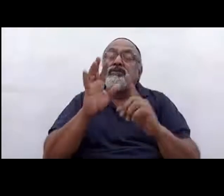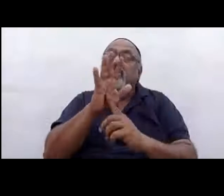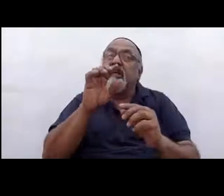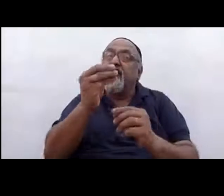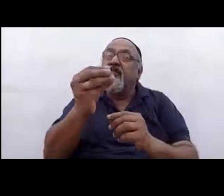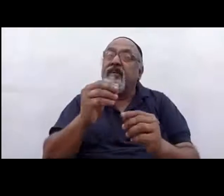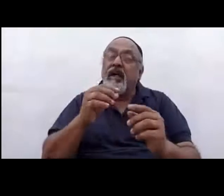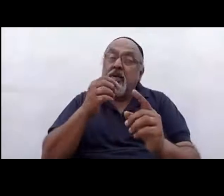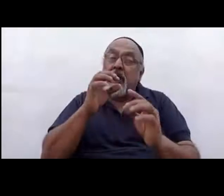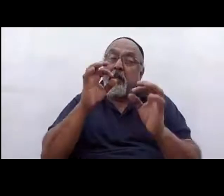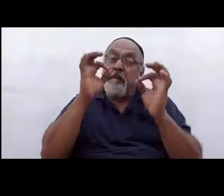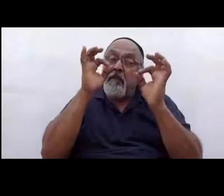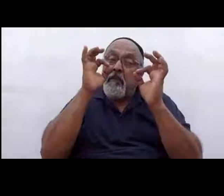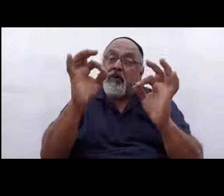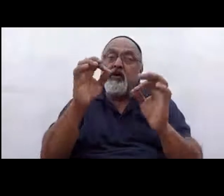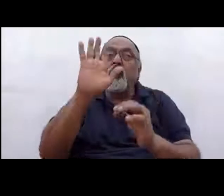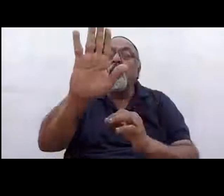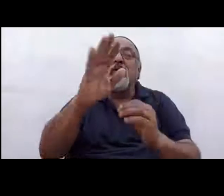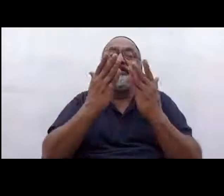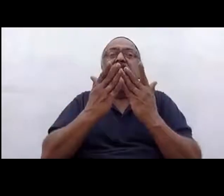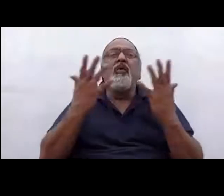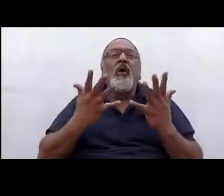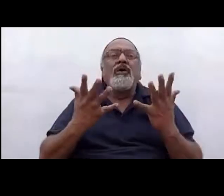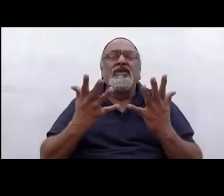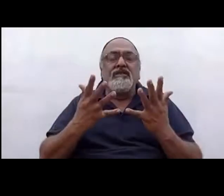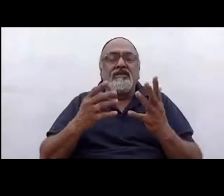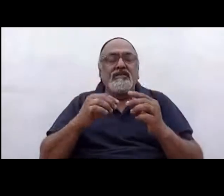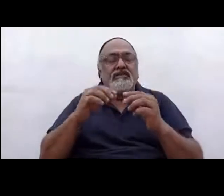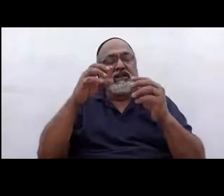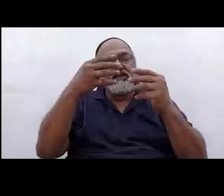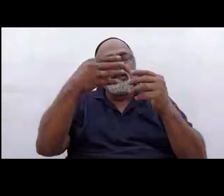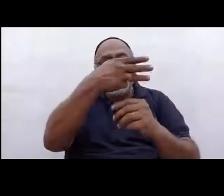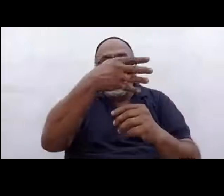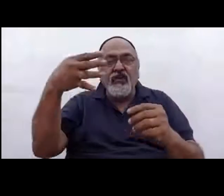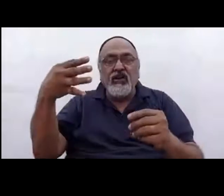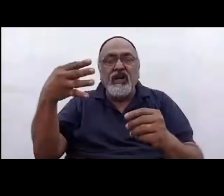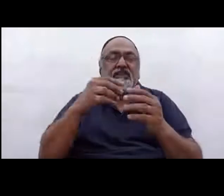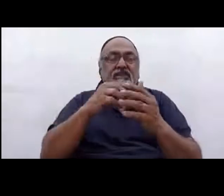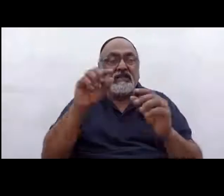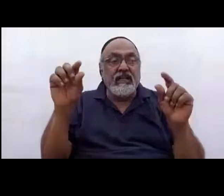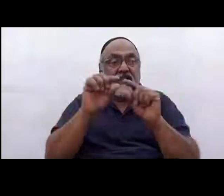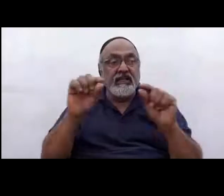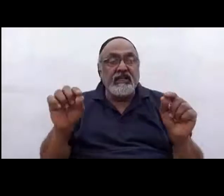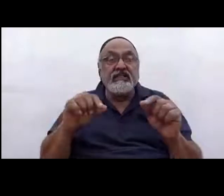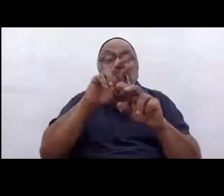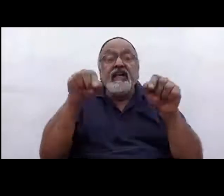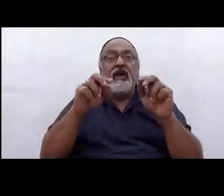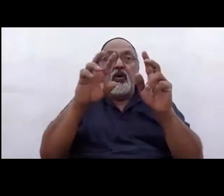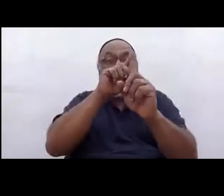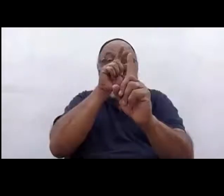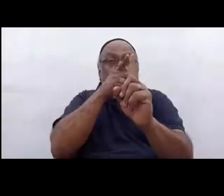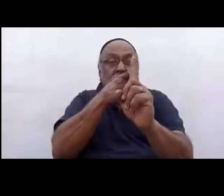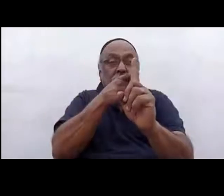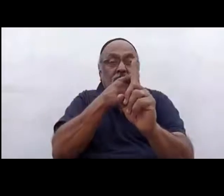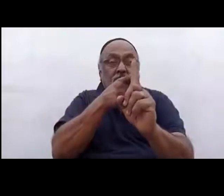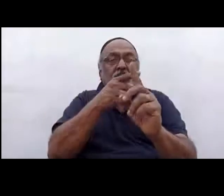The topic of your study is introduced in the first 2 to 3 lines. Then comes the objective.